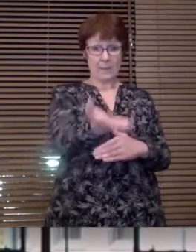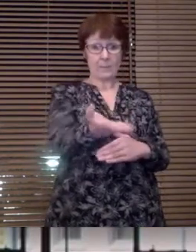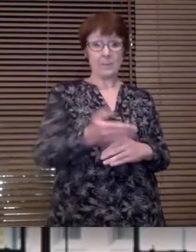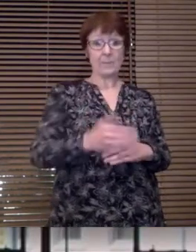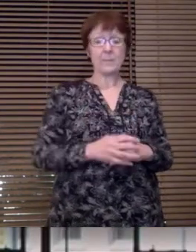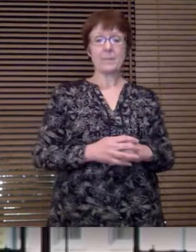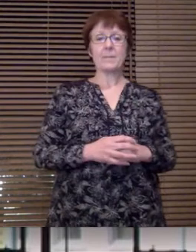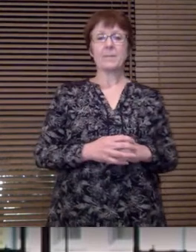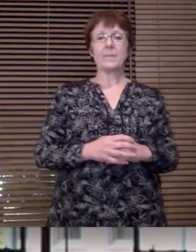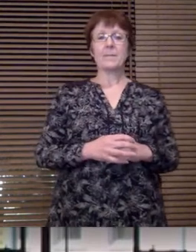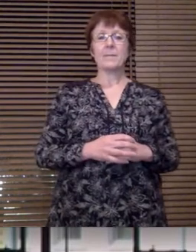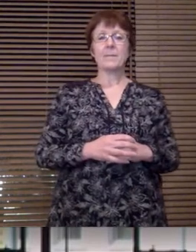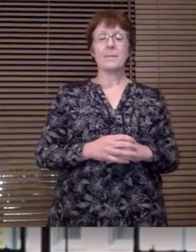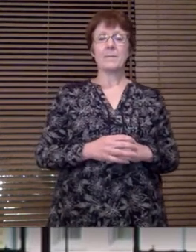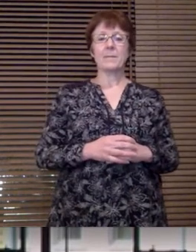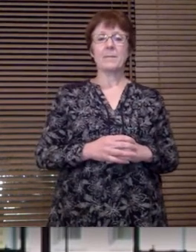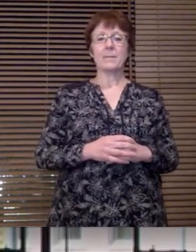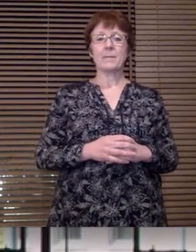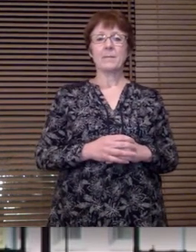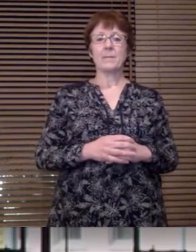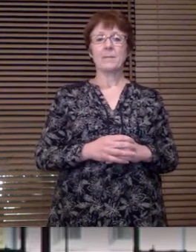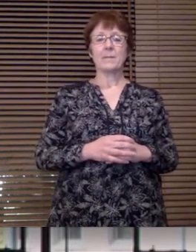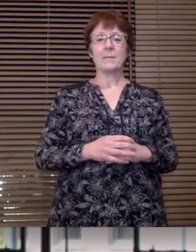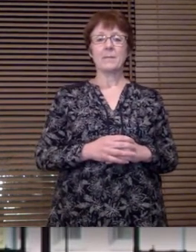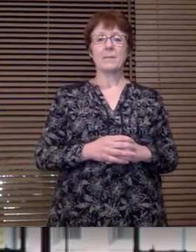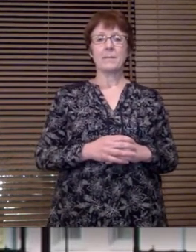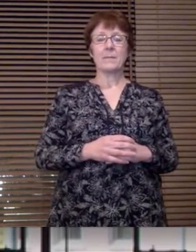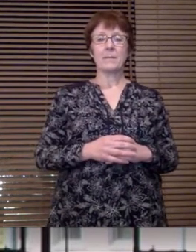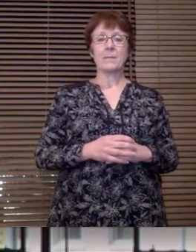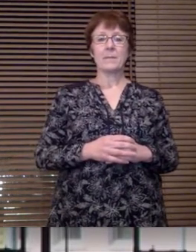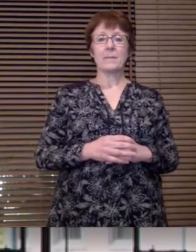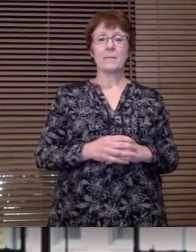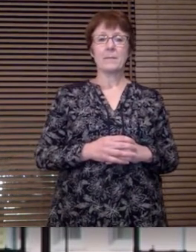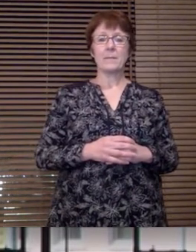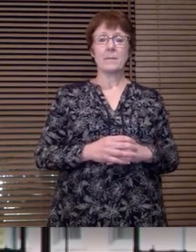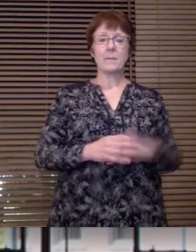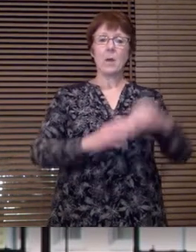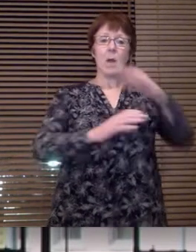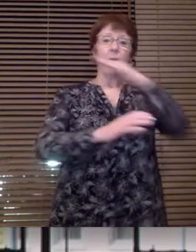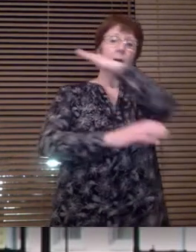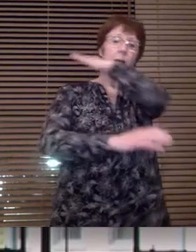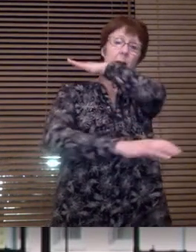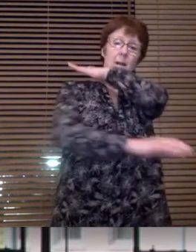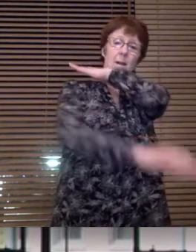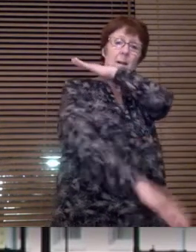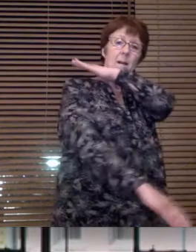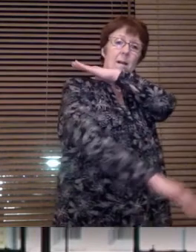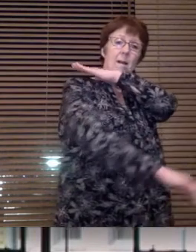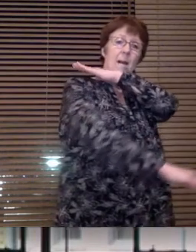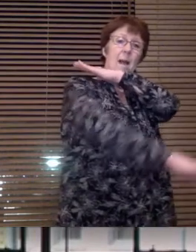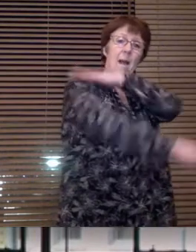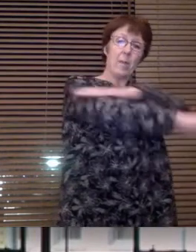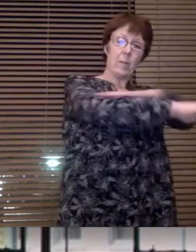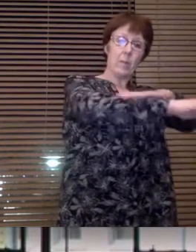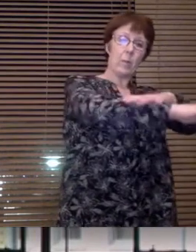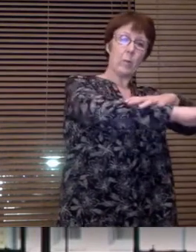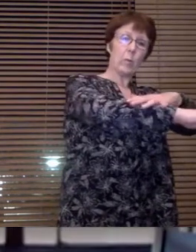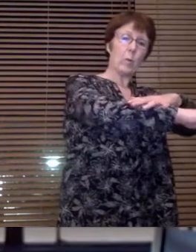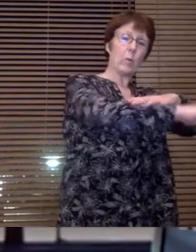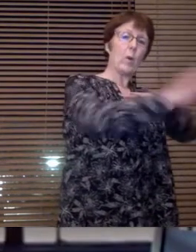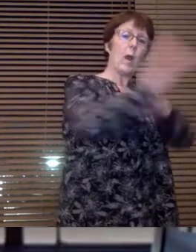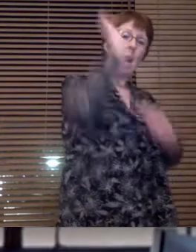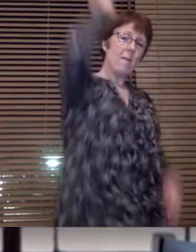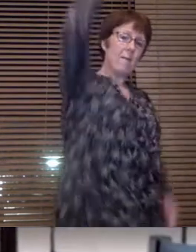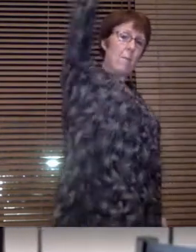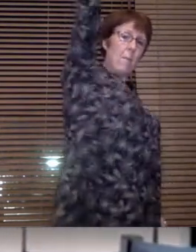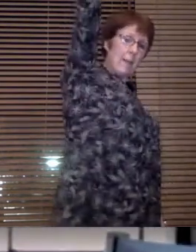put both feet on in a tucked position. We want as much pressure through the shoulders and the arms as possible. To make